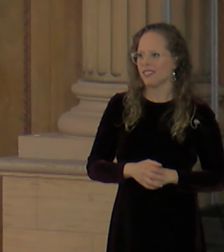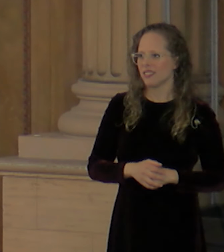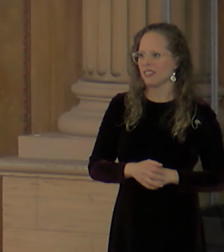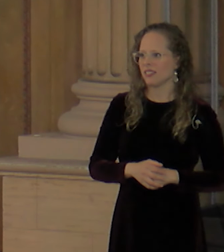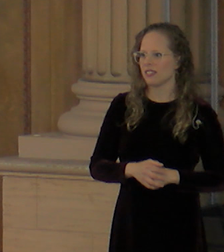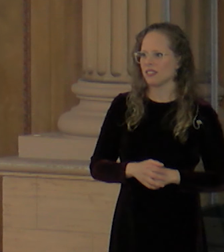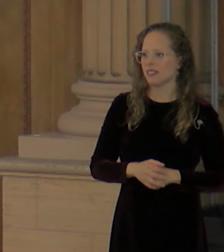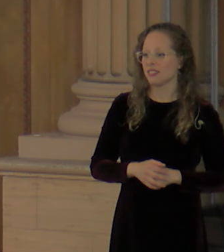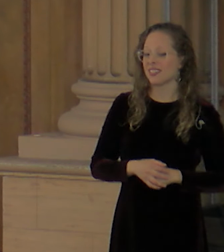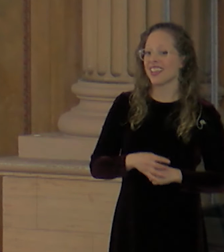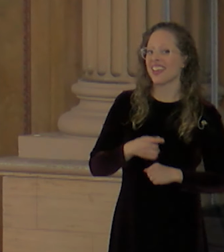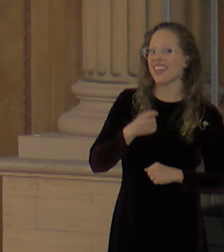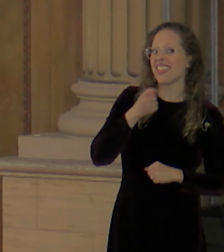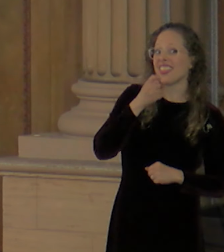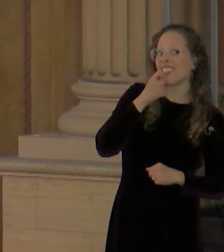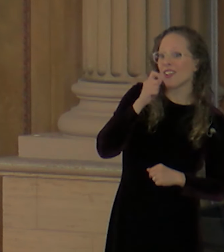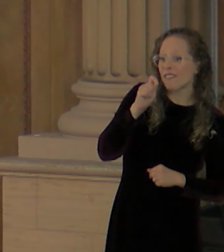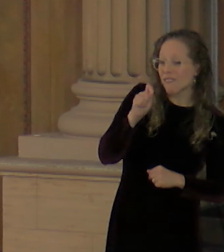Therefore,